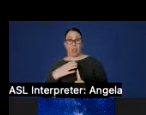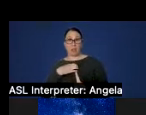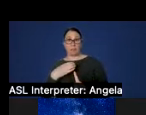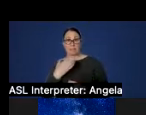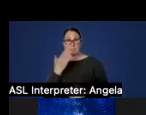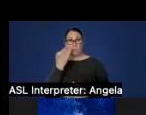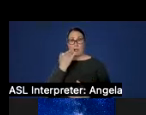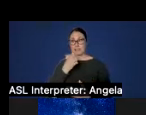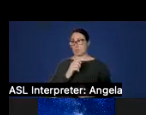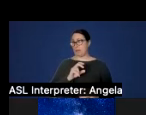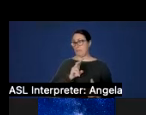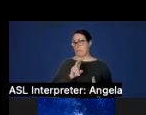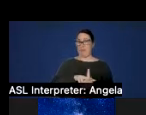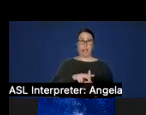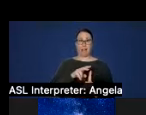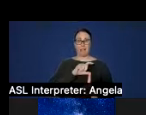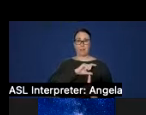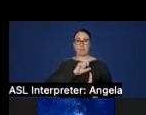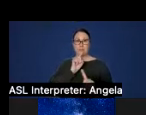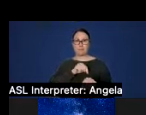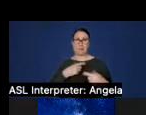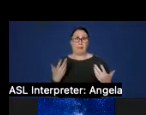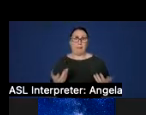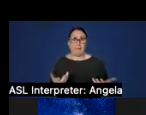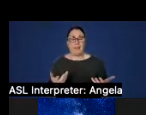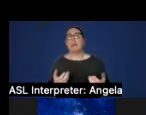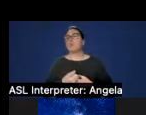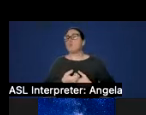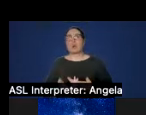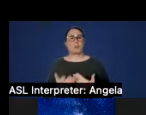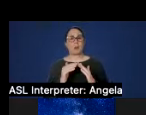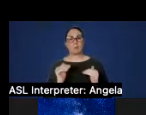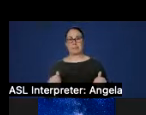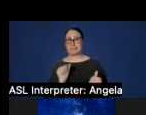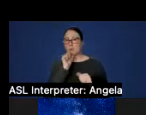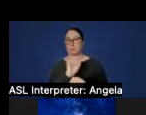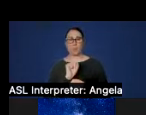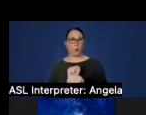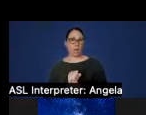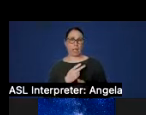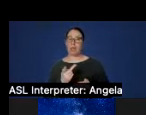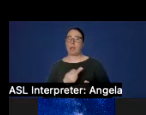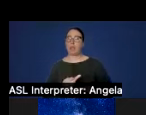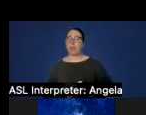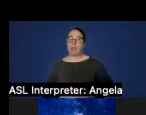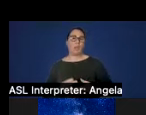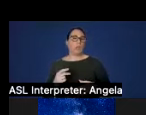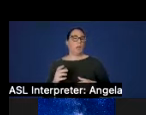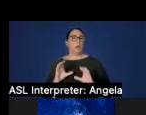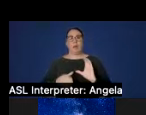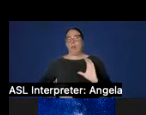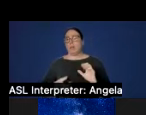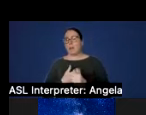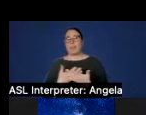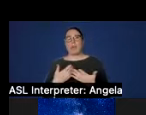it's a burnt out system. It was not working. I think I don't even want to, like, I was taking data on all of everything from